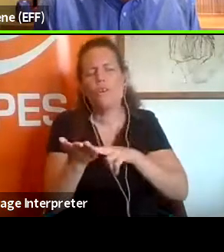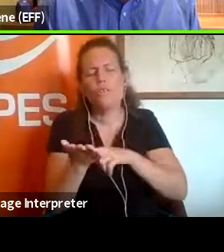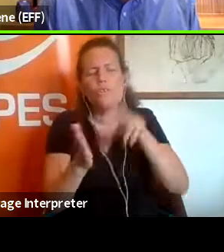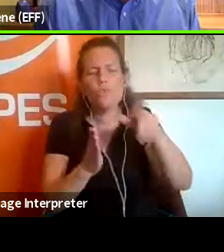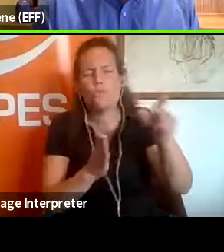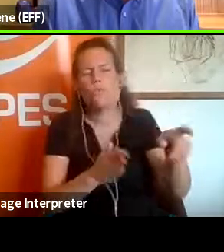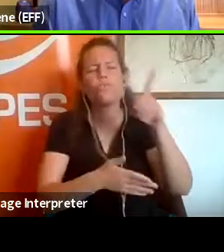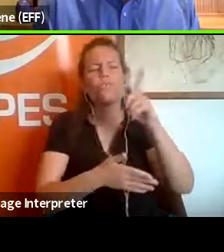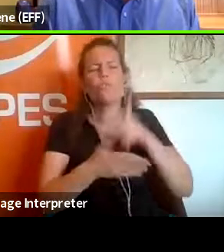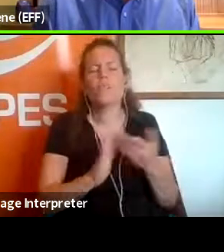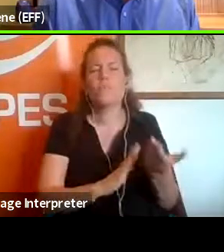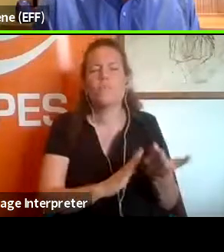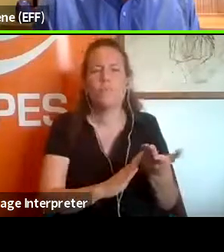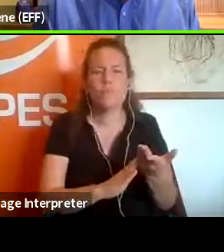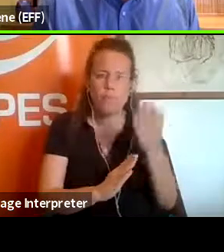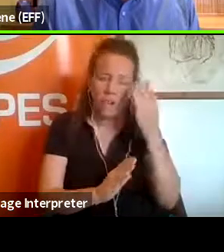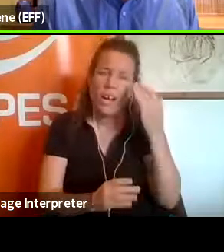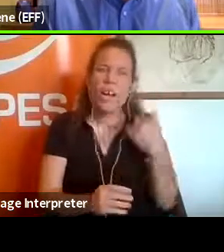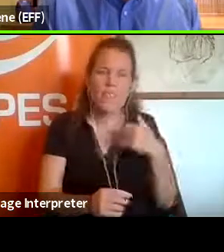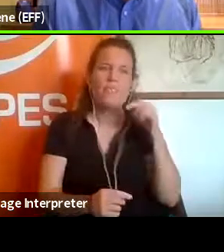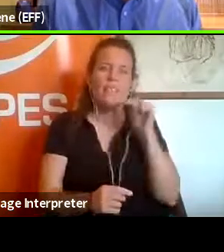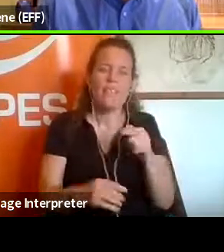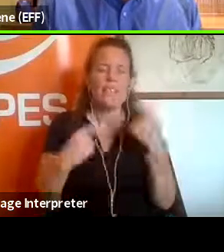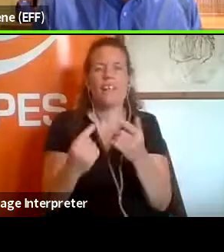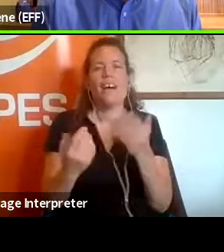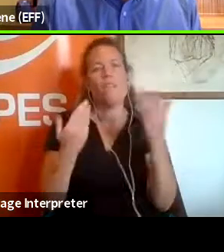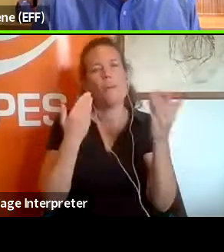so I think that's where our current perspective is